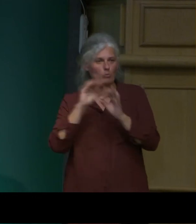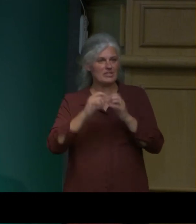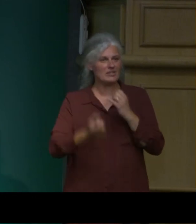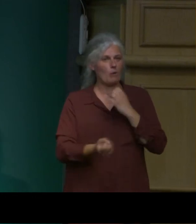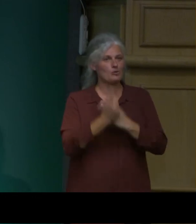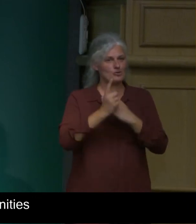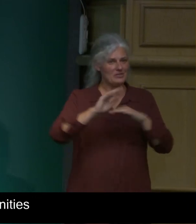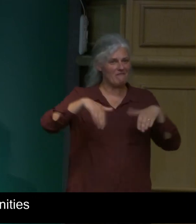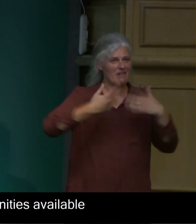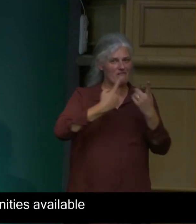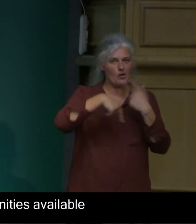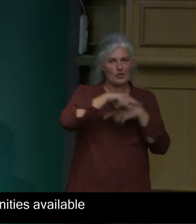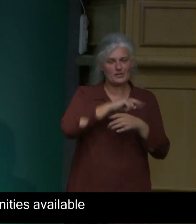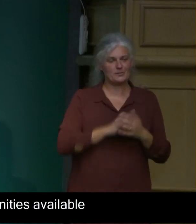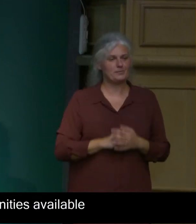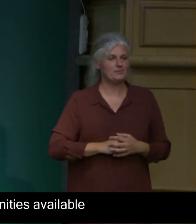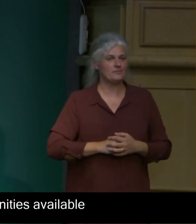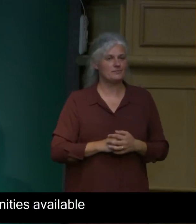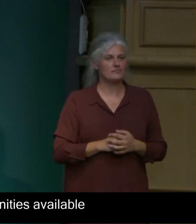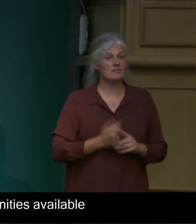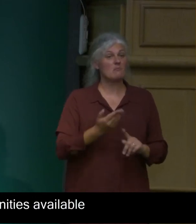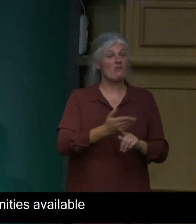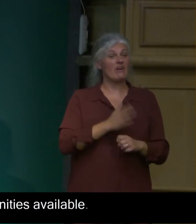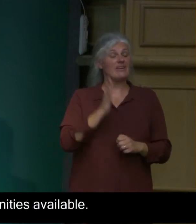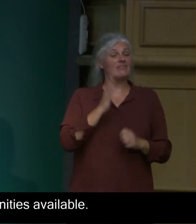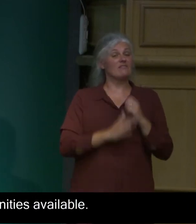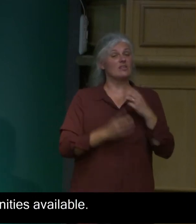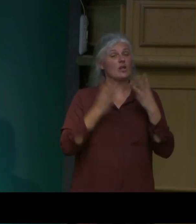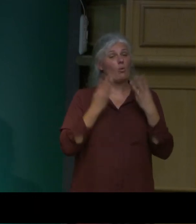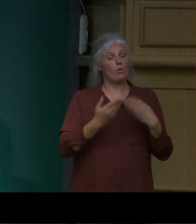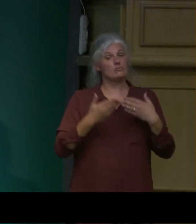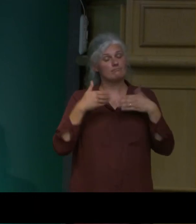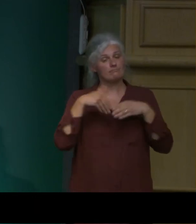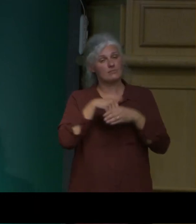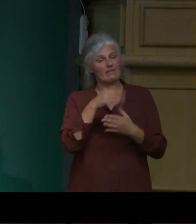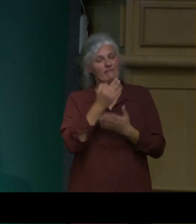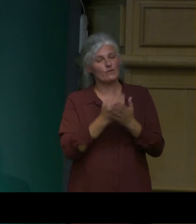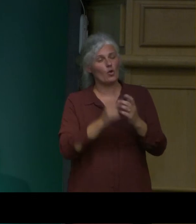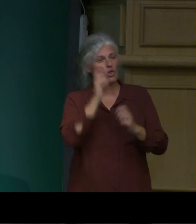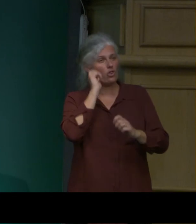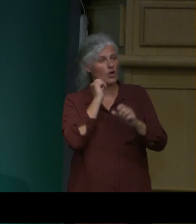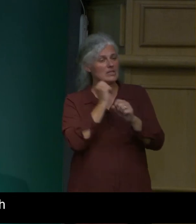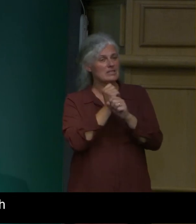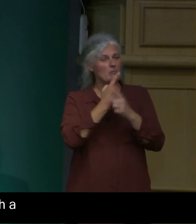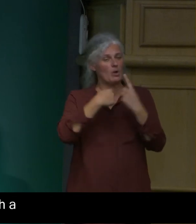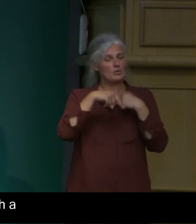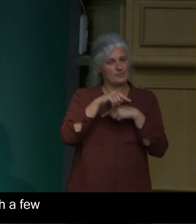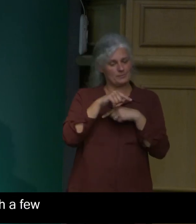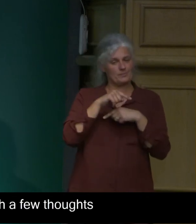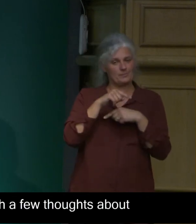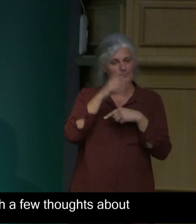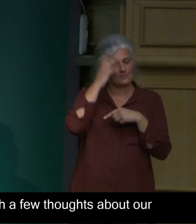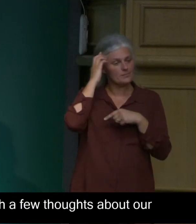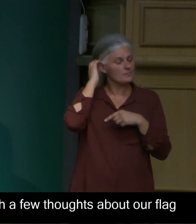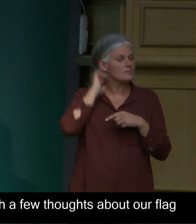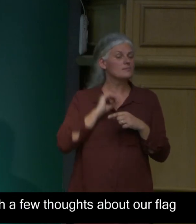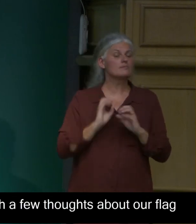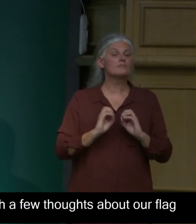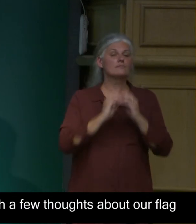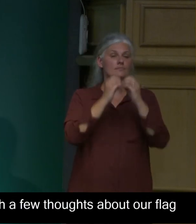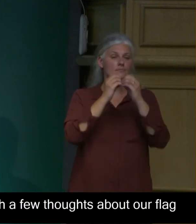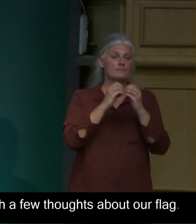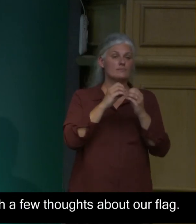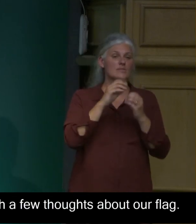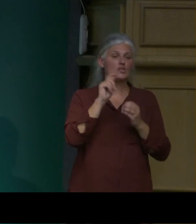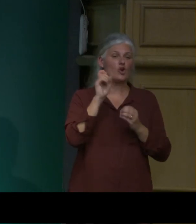available before I finish I want to conclude with a few thoughts about our flag designed by Thomas